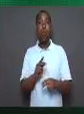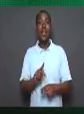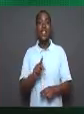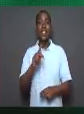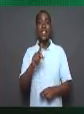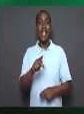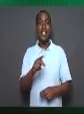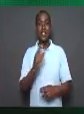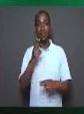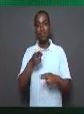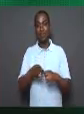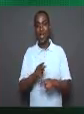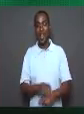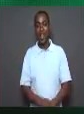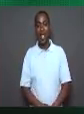peristalsis.